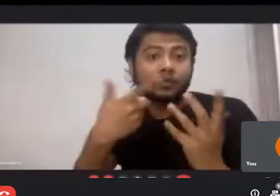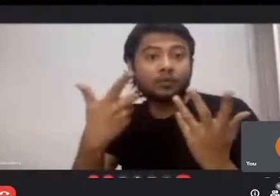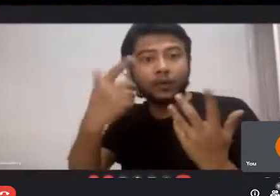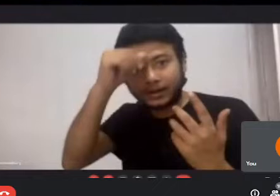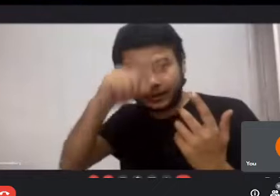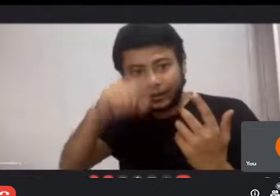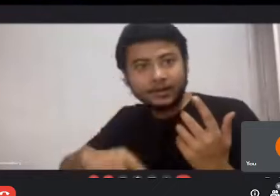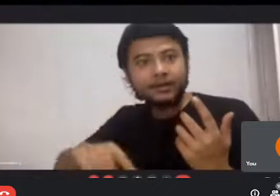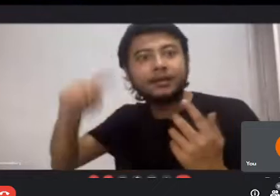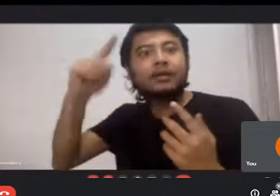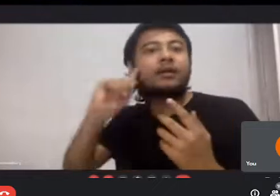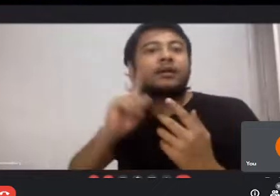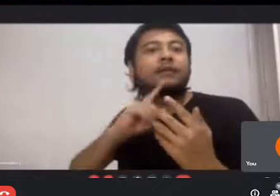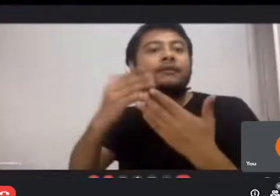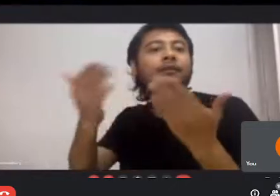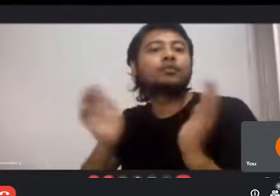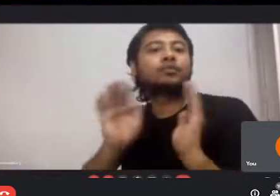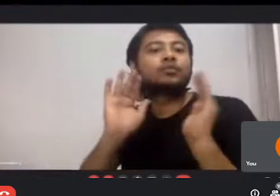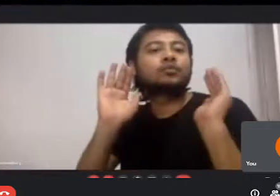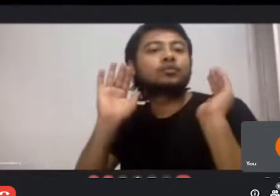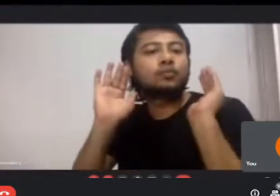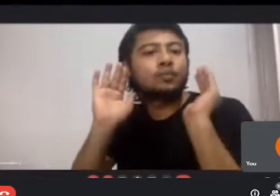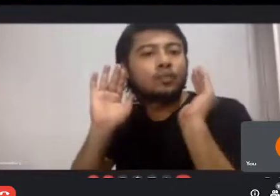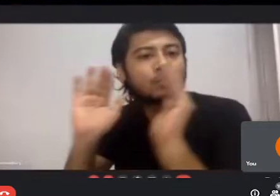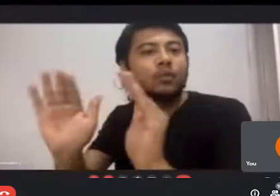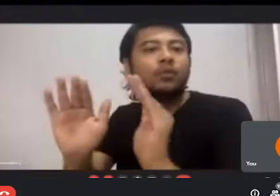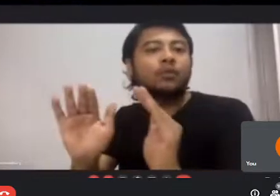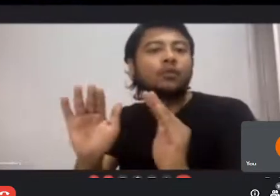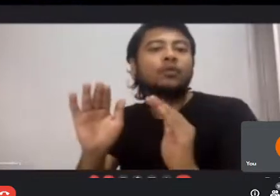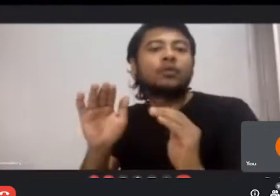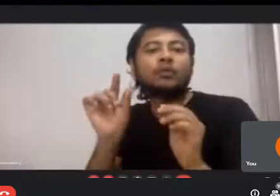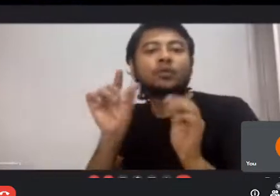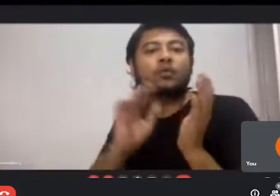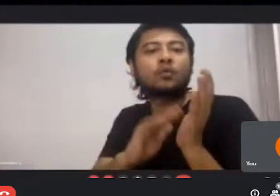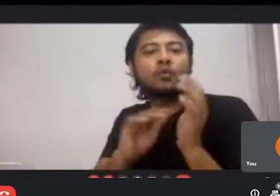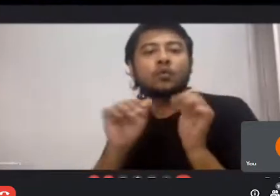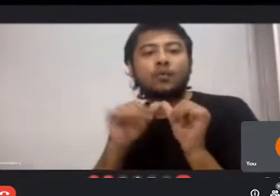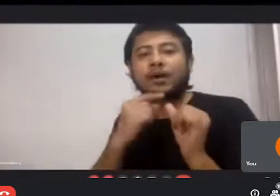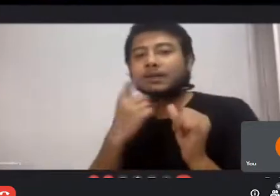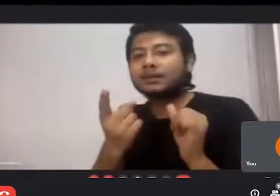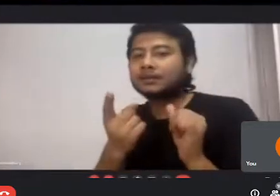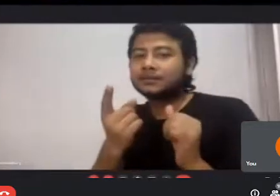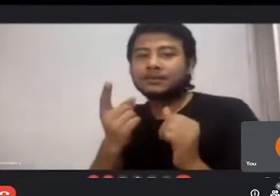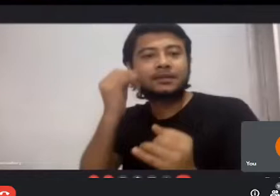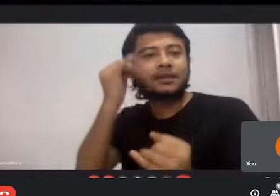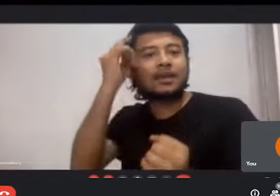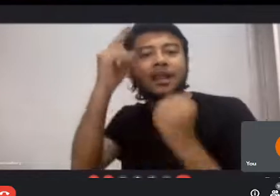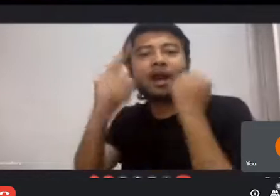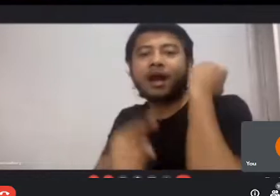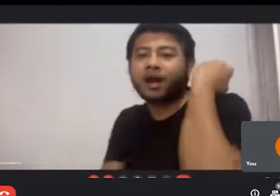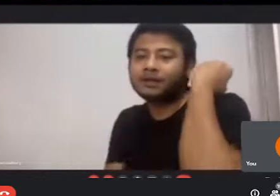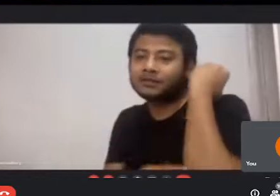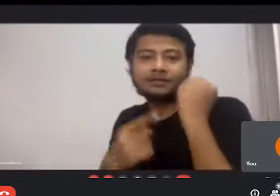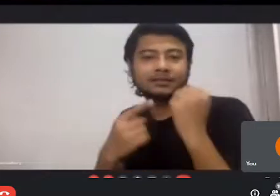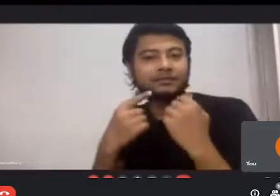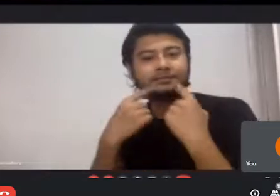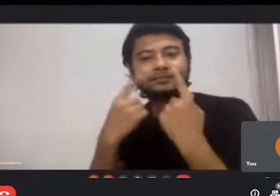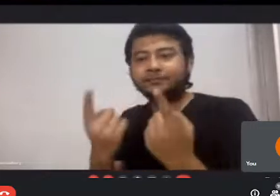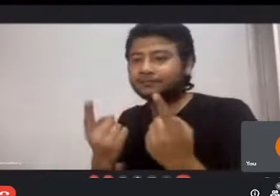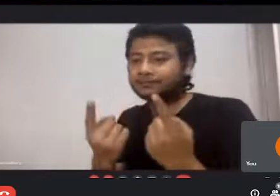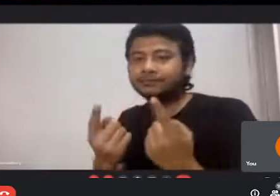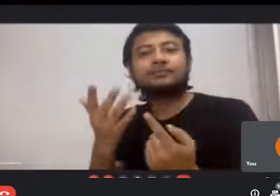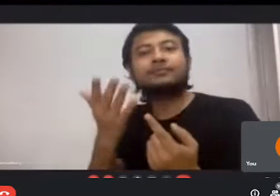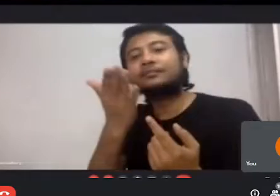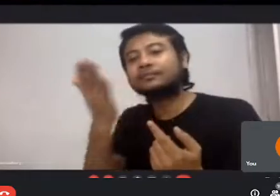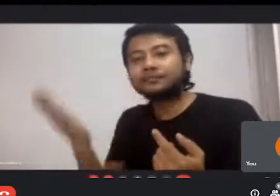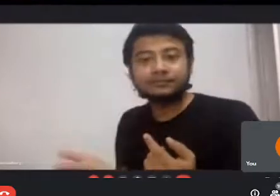like to add as my concluding statement. And if there are any questions from others, please, the